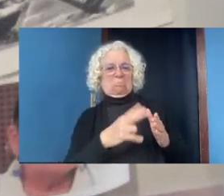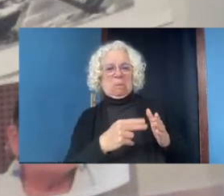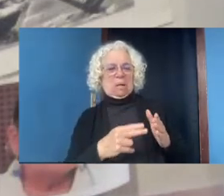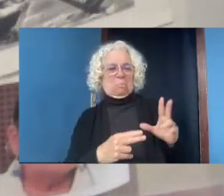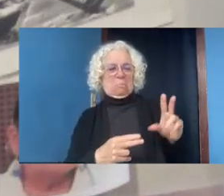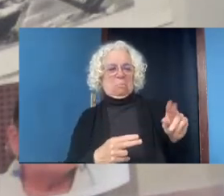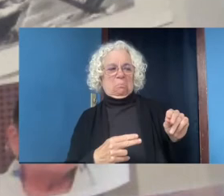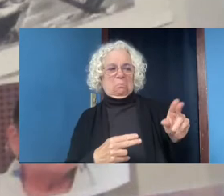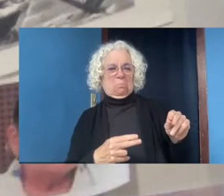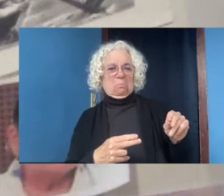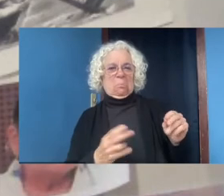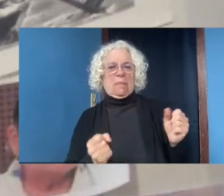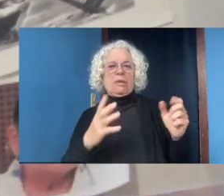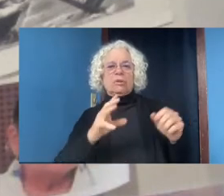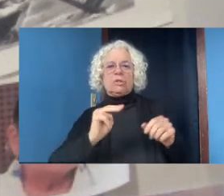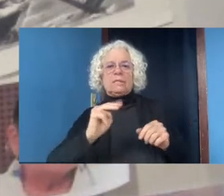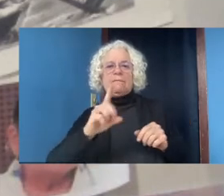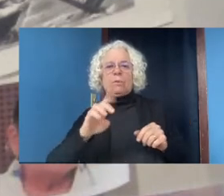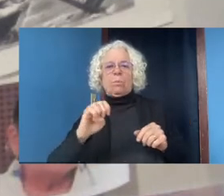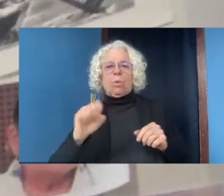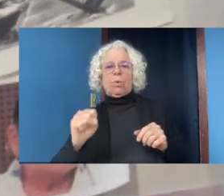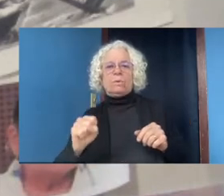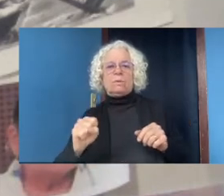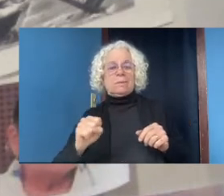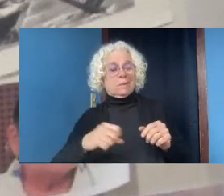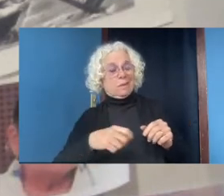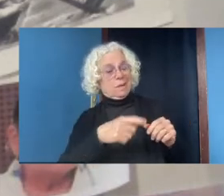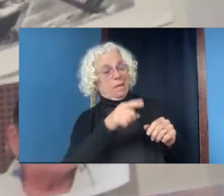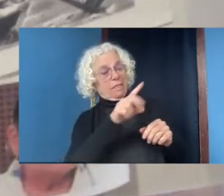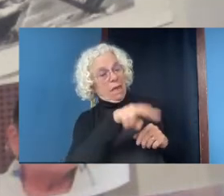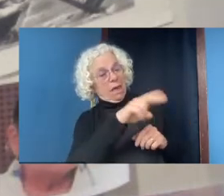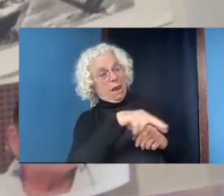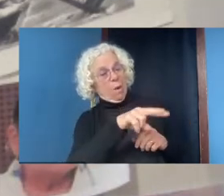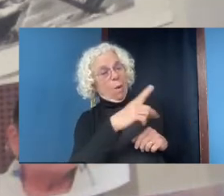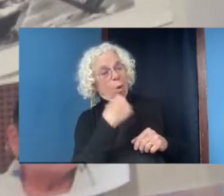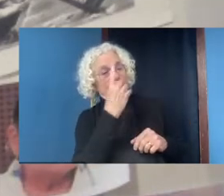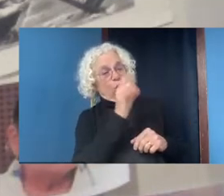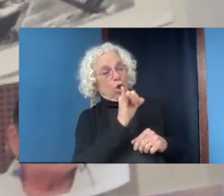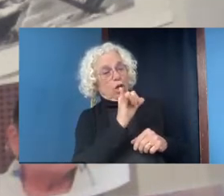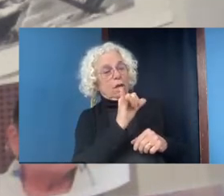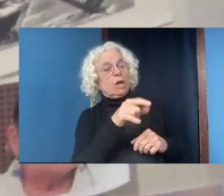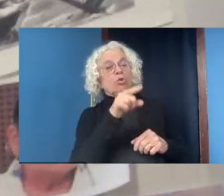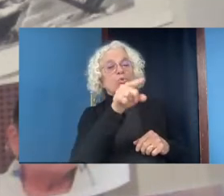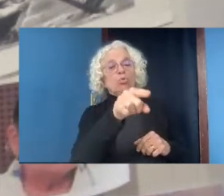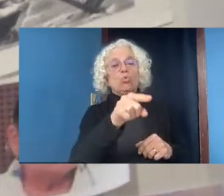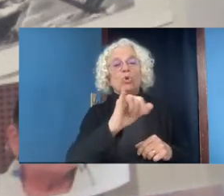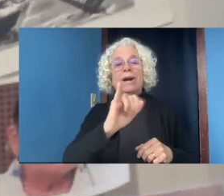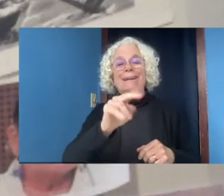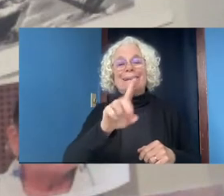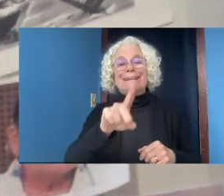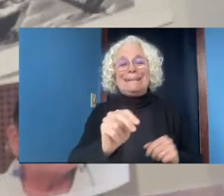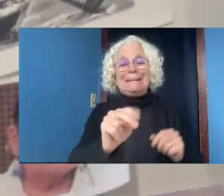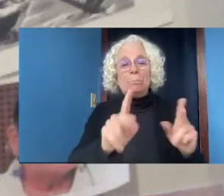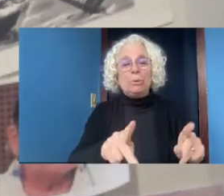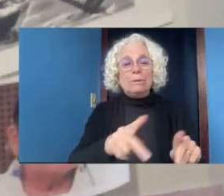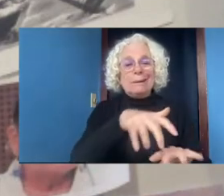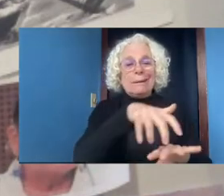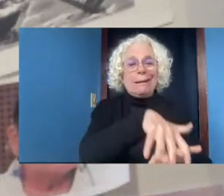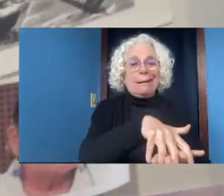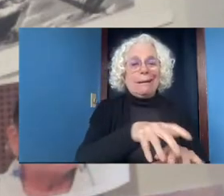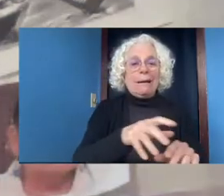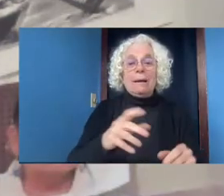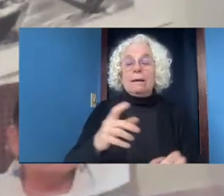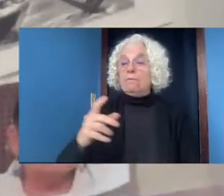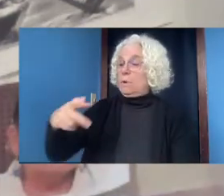beside the point to call a painting Indian just because an artist is an Indian. People don't call a work by